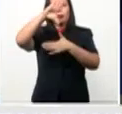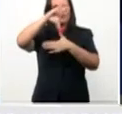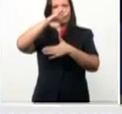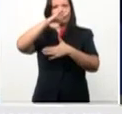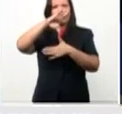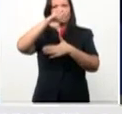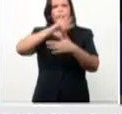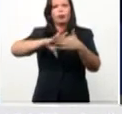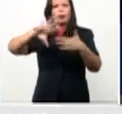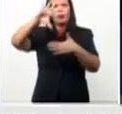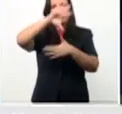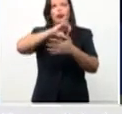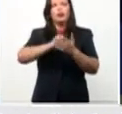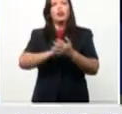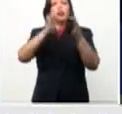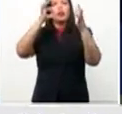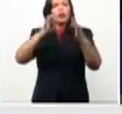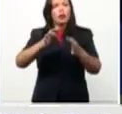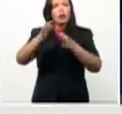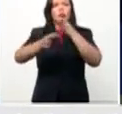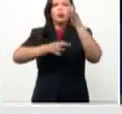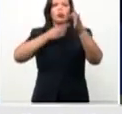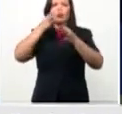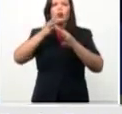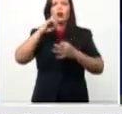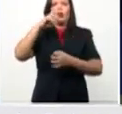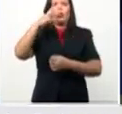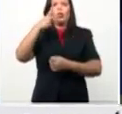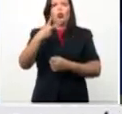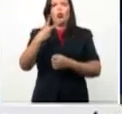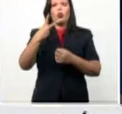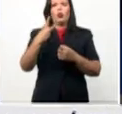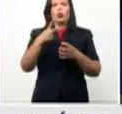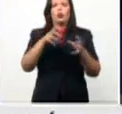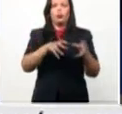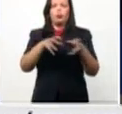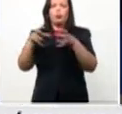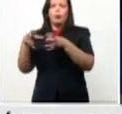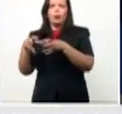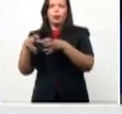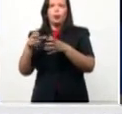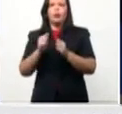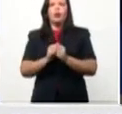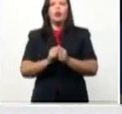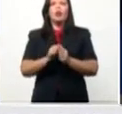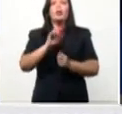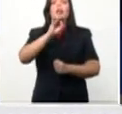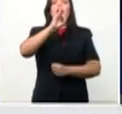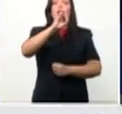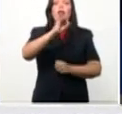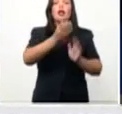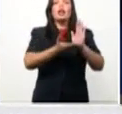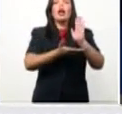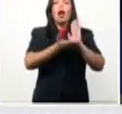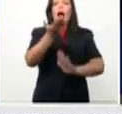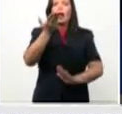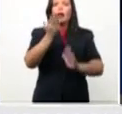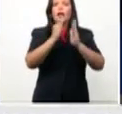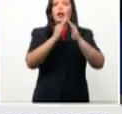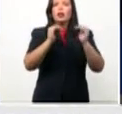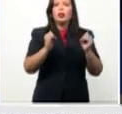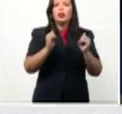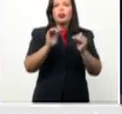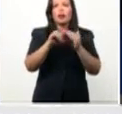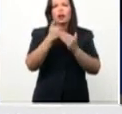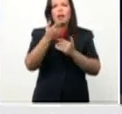And we always mention the 2 patients that were evacuated at the beginning of the pandemic. There were 7 discharges